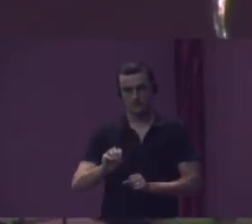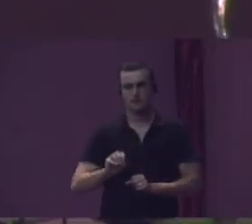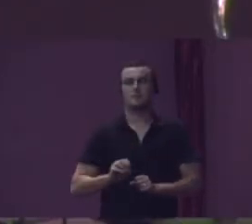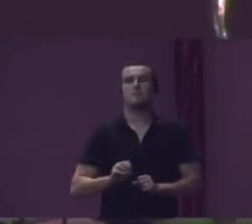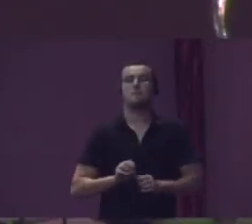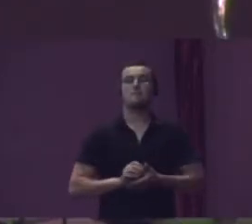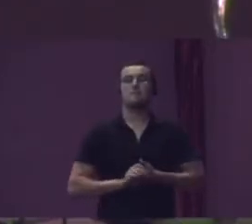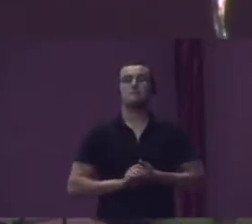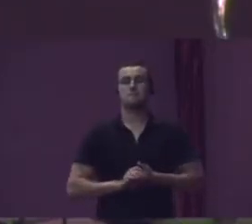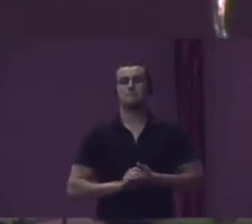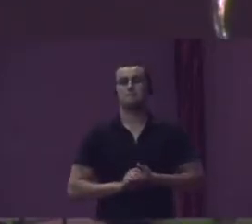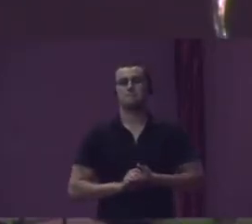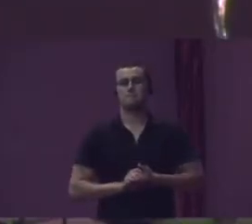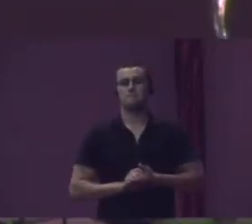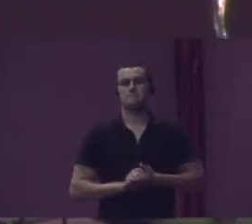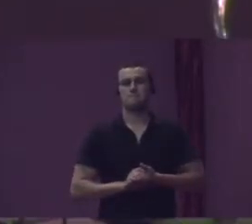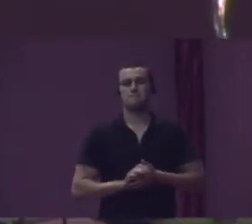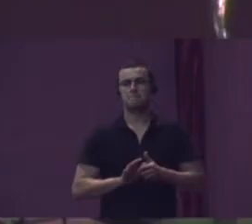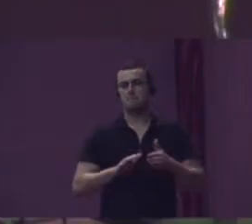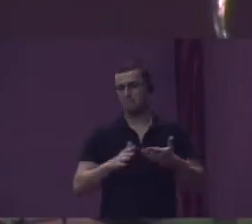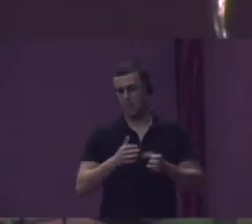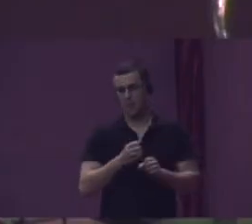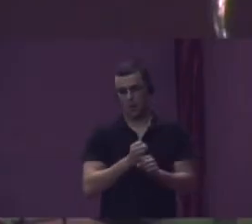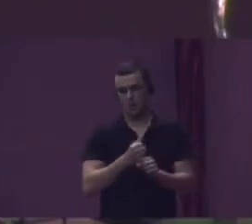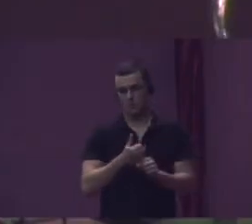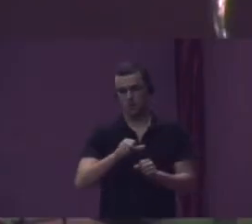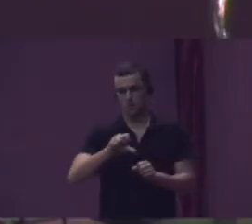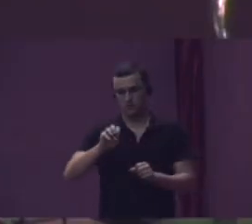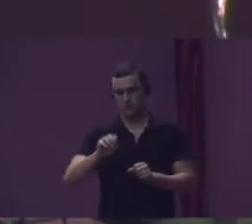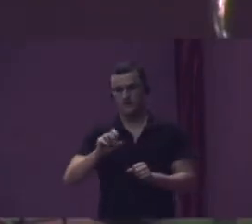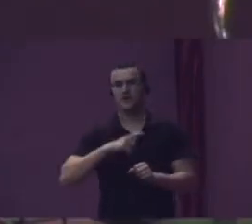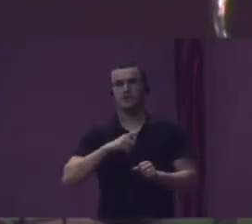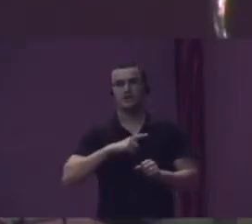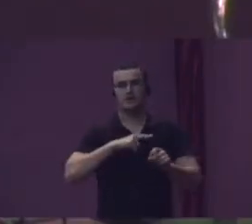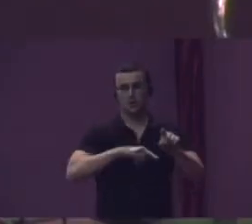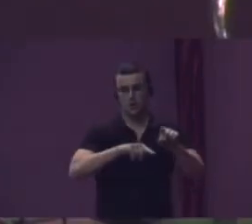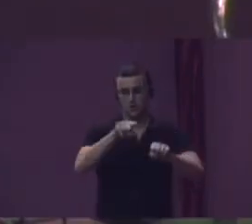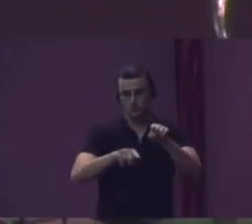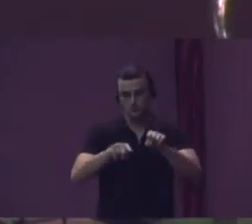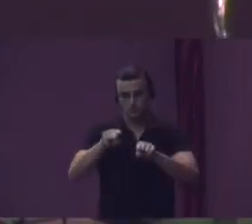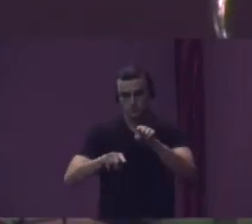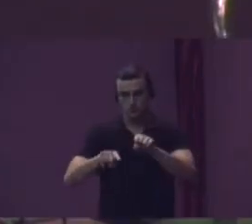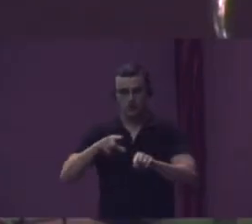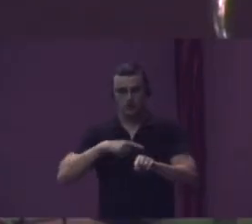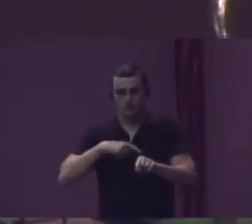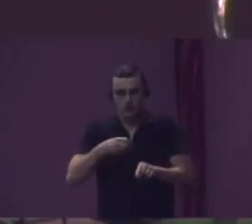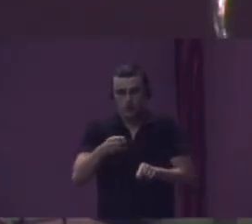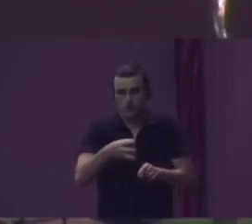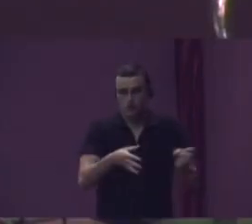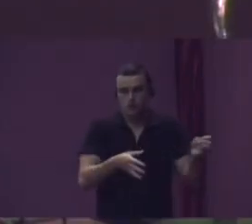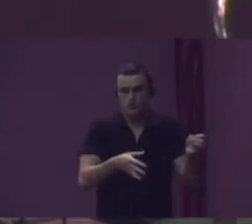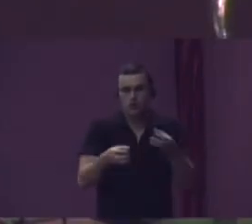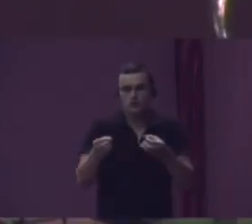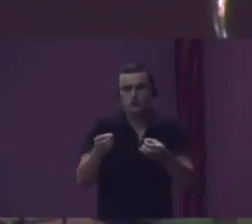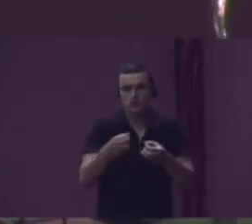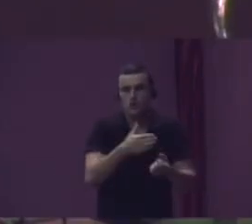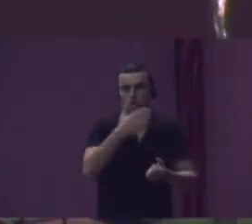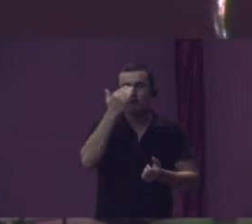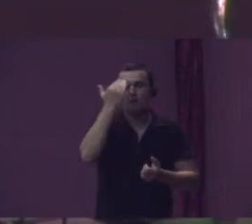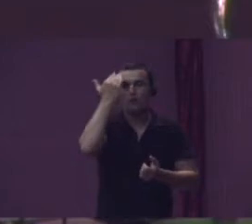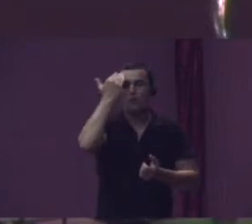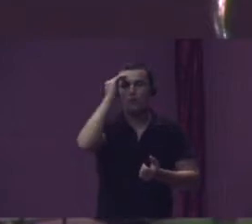people associated cesareans with good obstetric practice, and doctors knew it could even protect doctors from